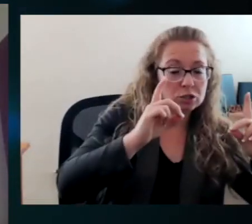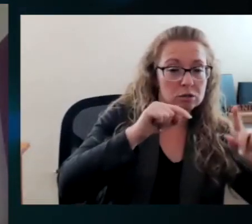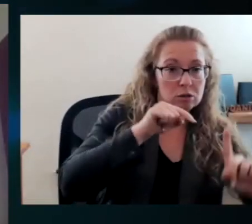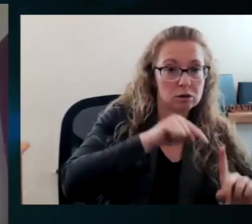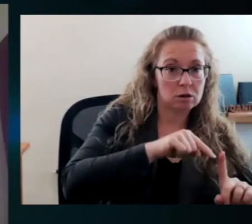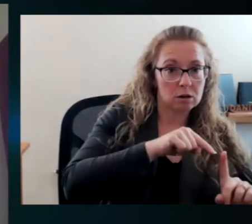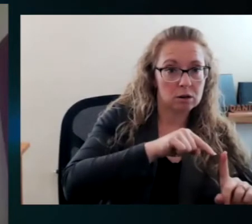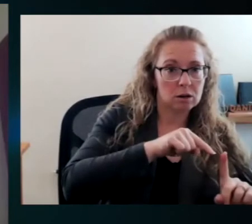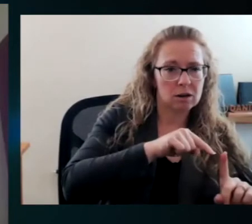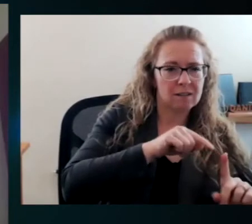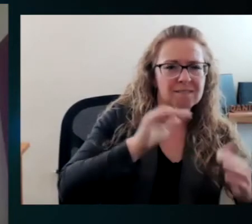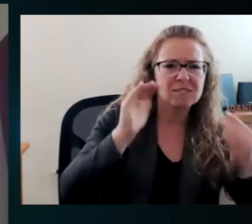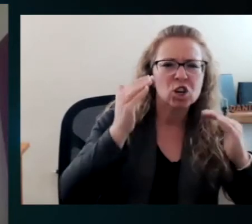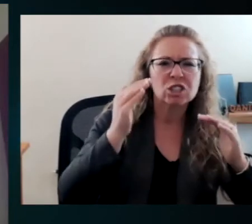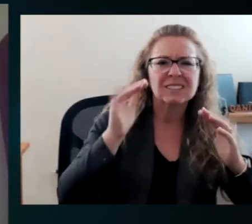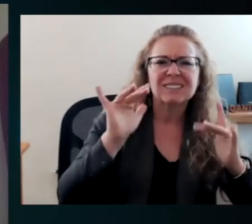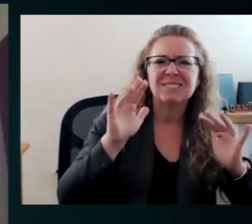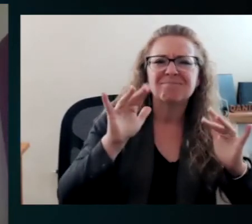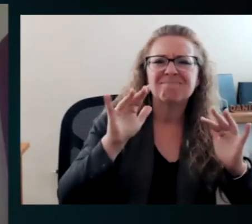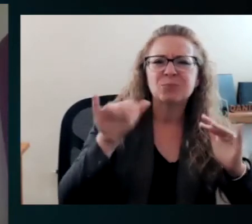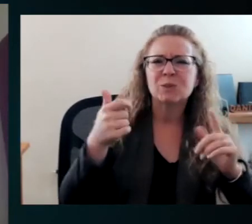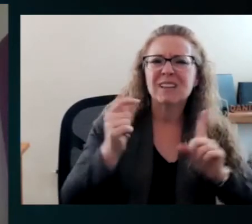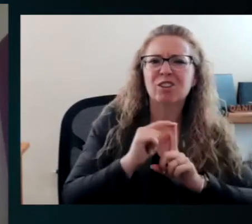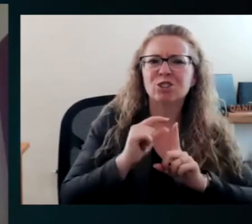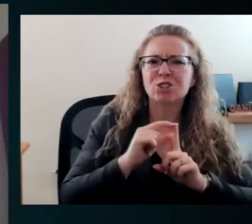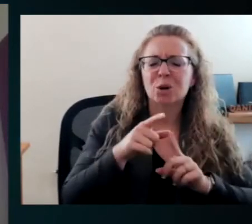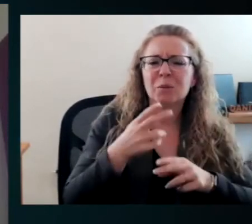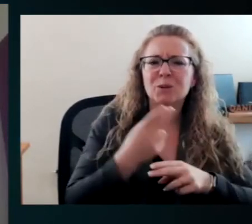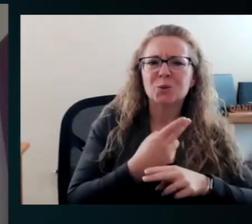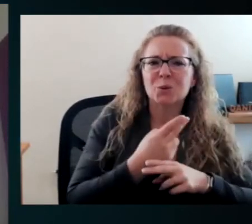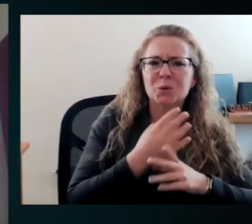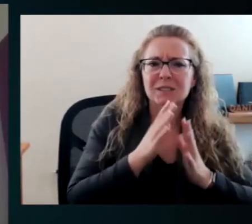was the other term that you used?